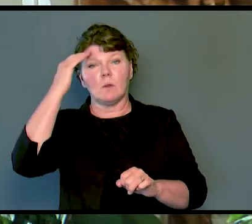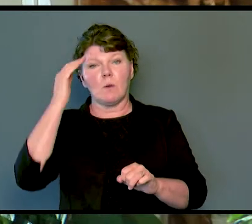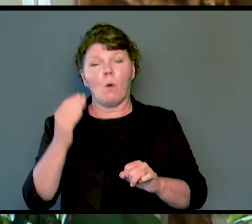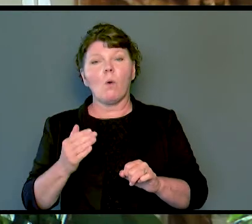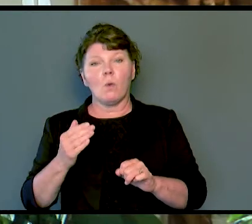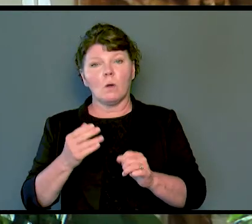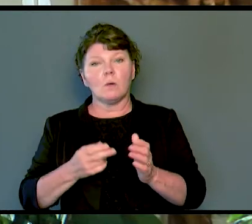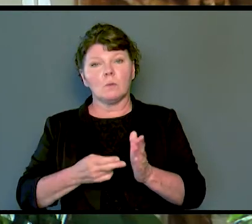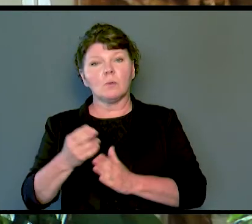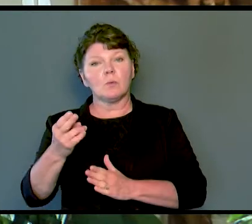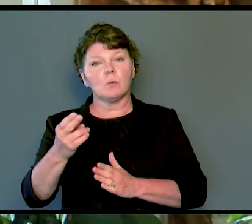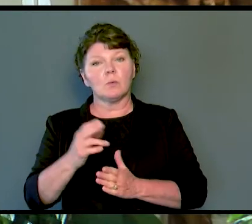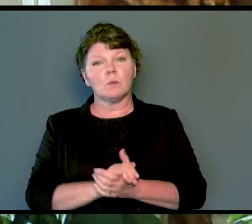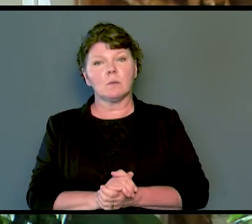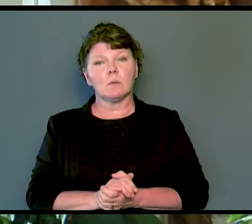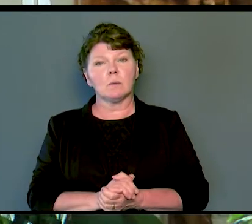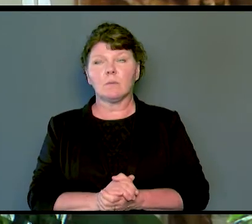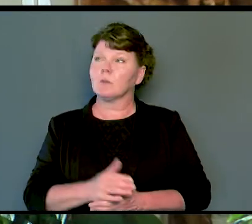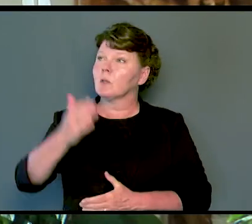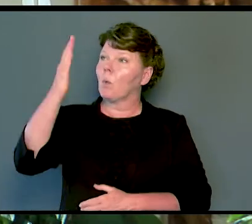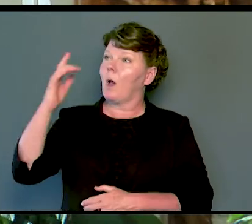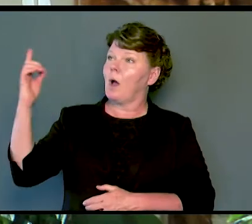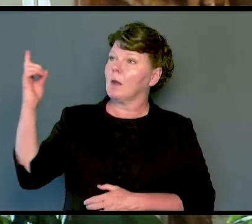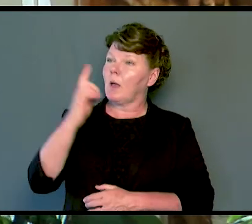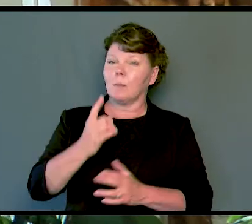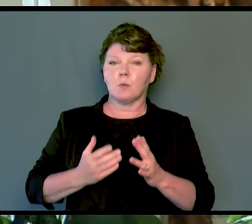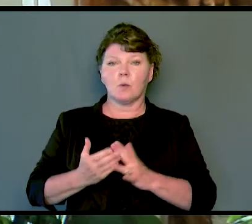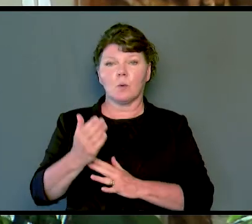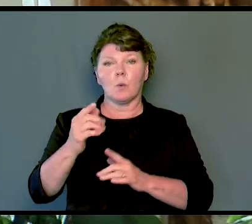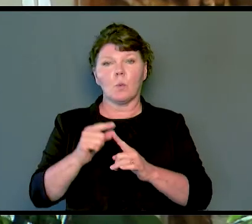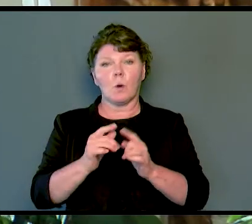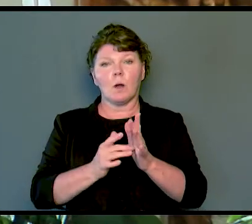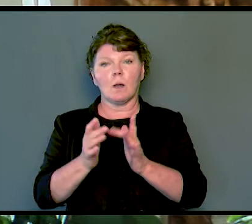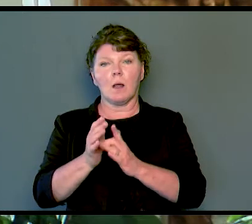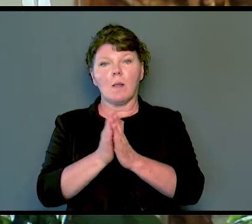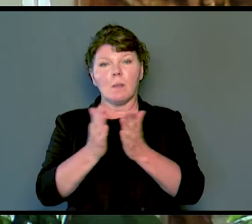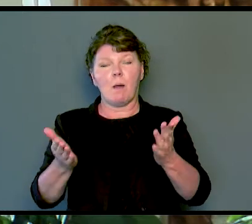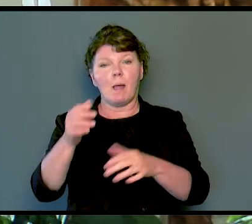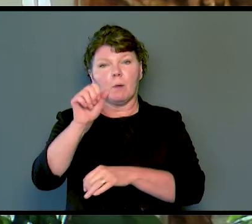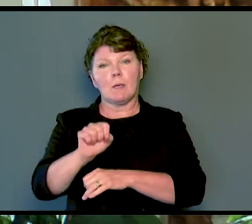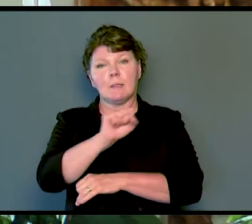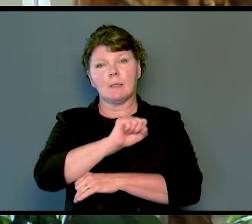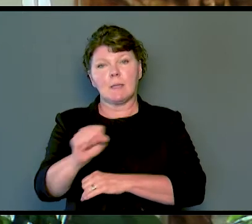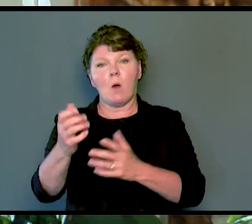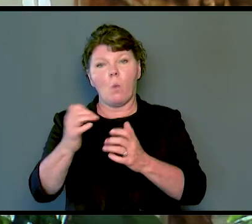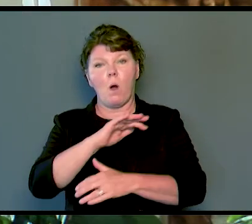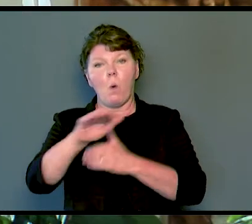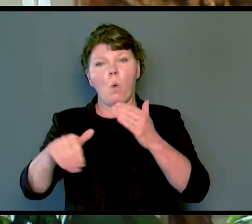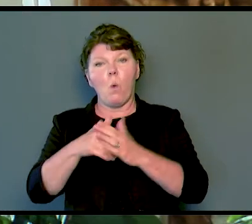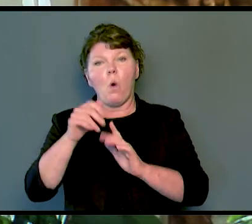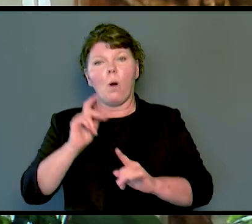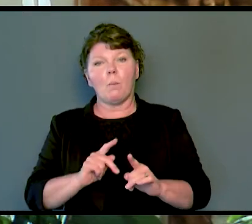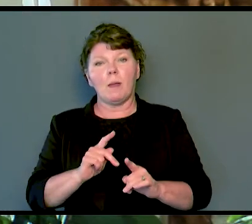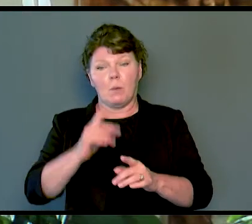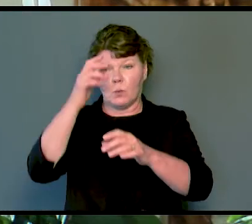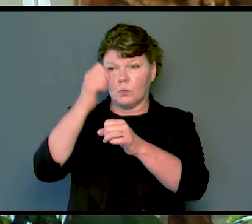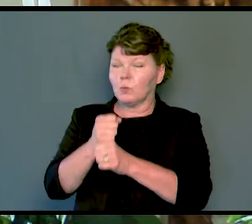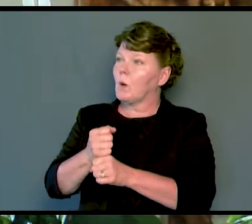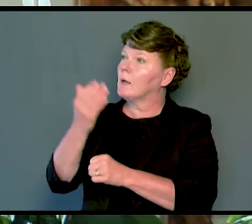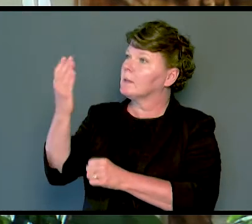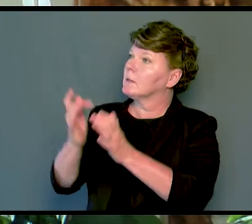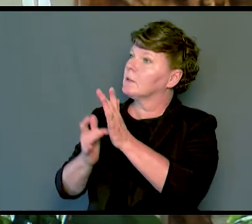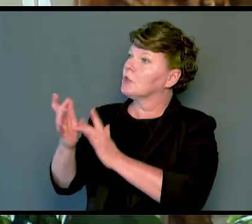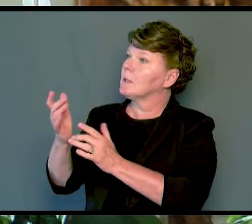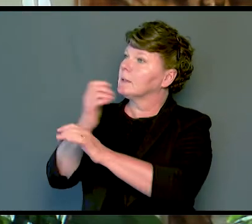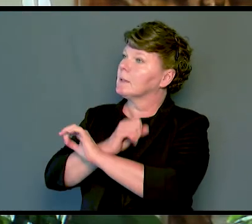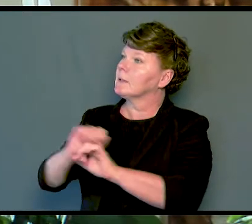truth." That is why God comes to us through his word, the Bible, and through the sacraments. He wants all people to put their trust